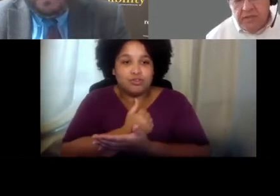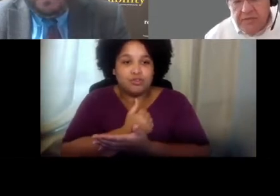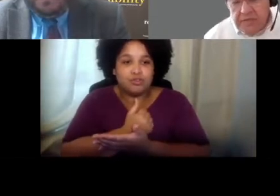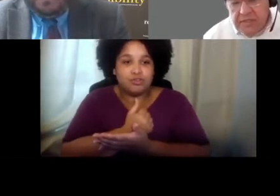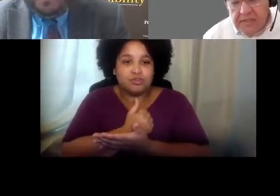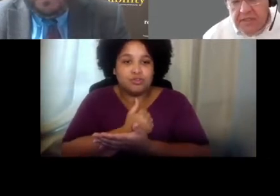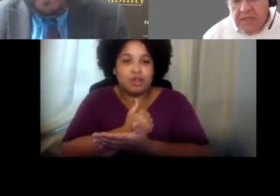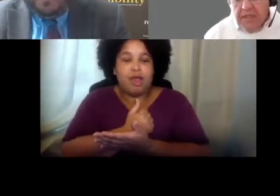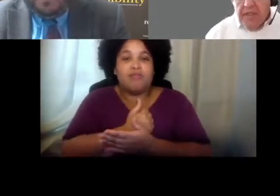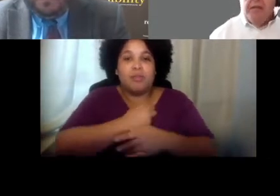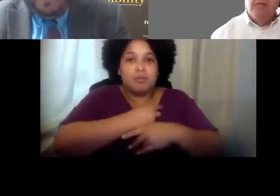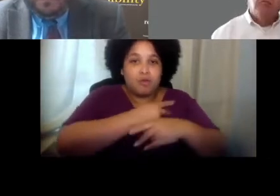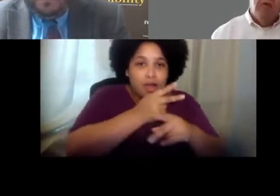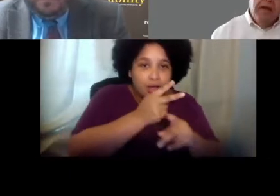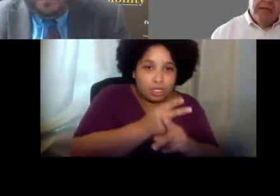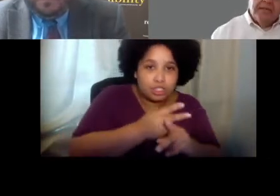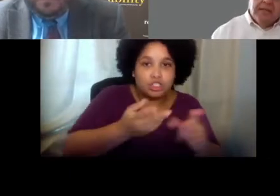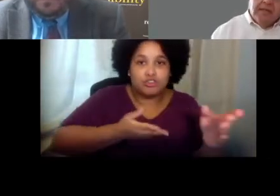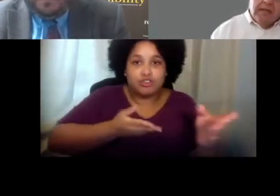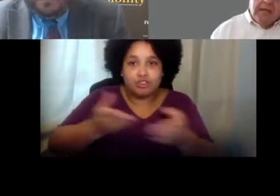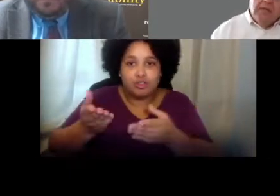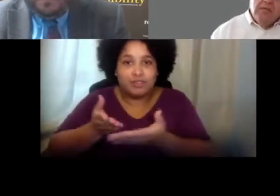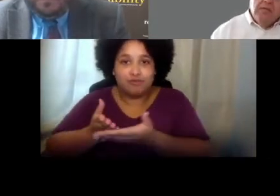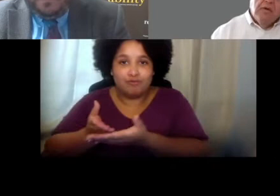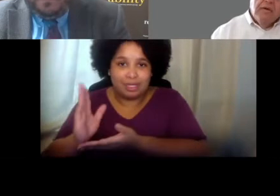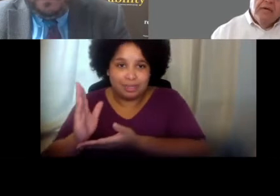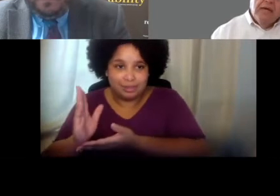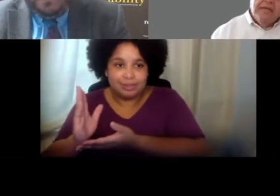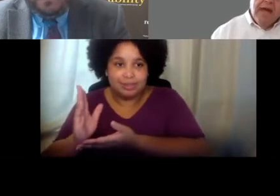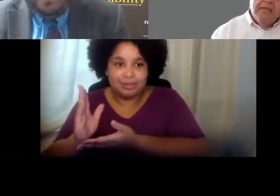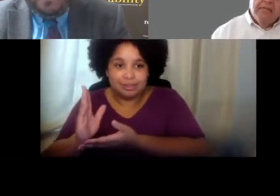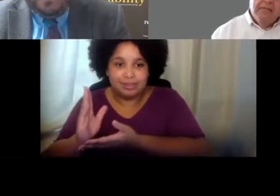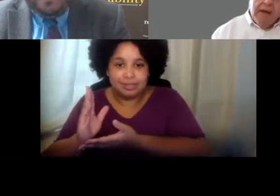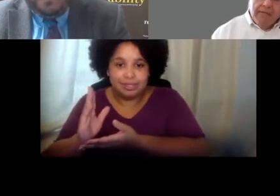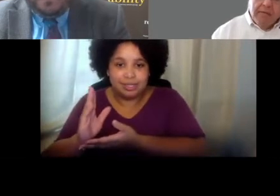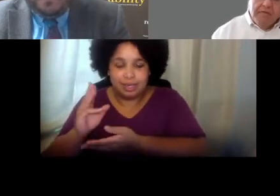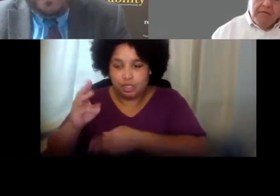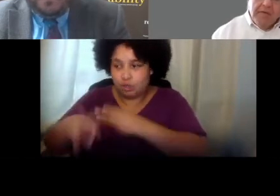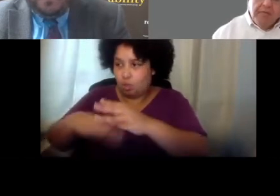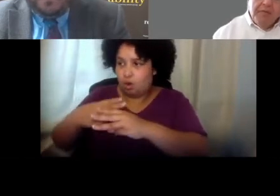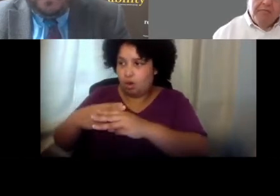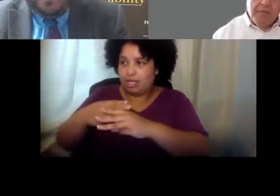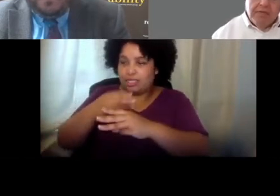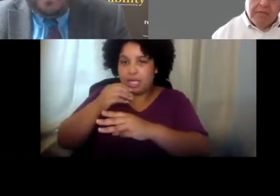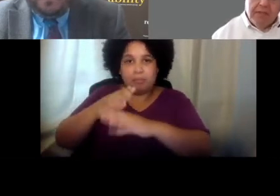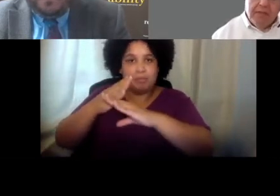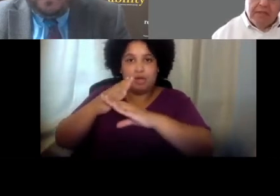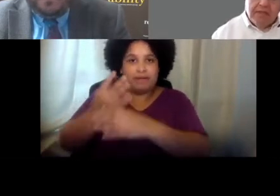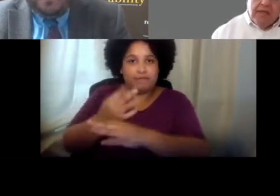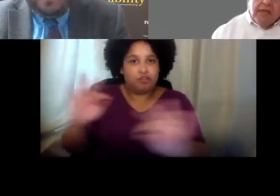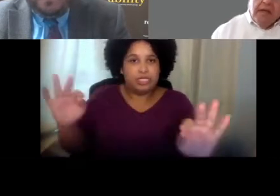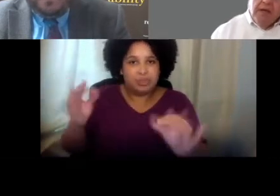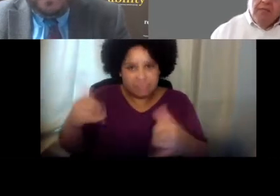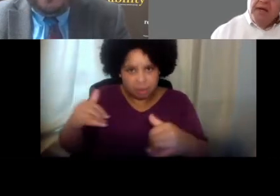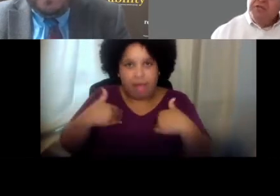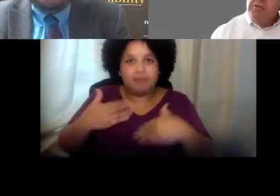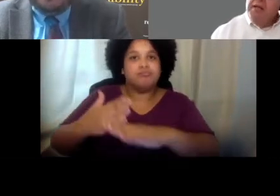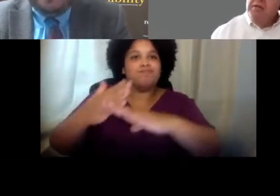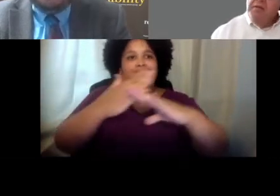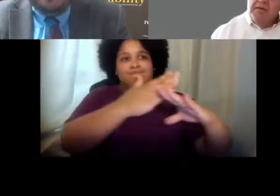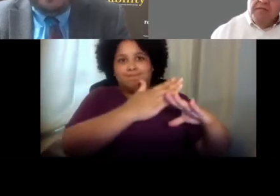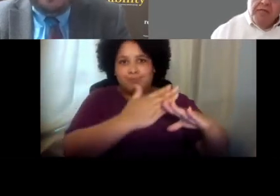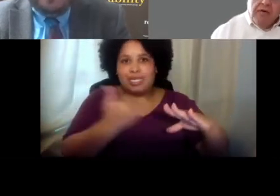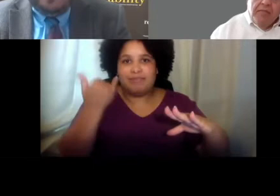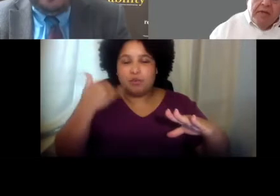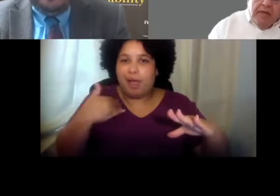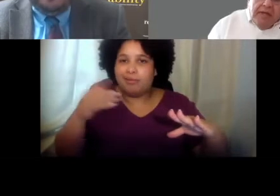and services and the rights in a world that's not barrier-free for people with disabilities. And what I try to